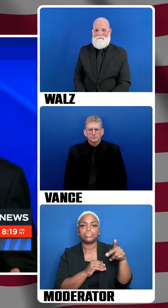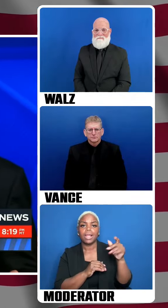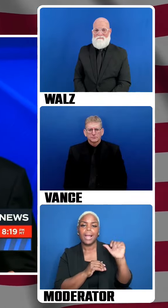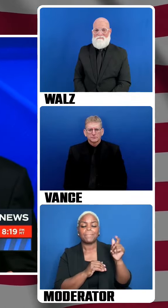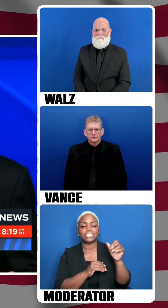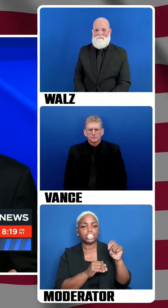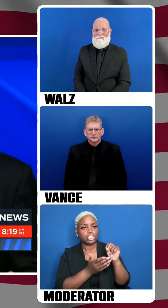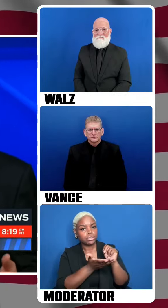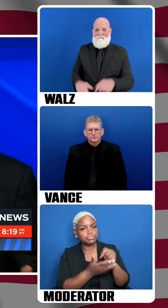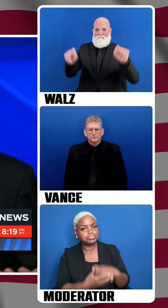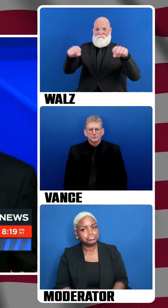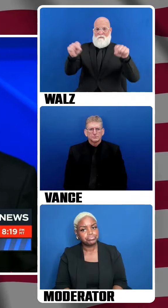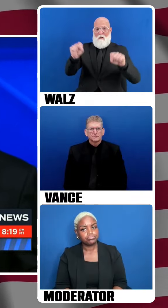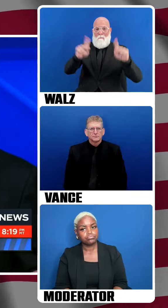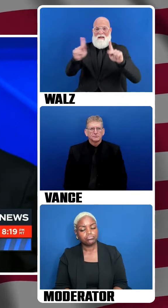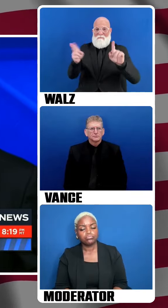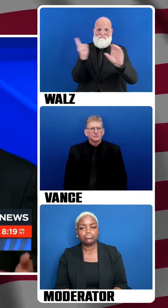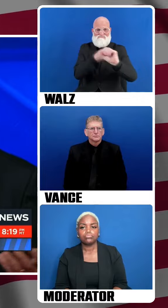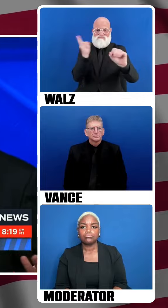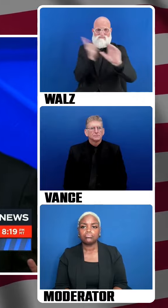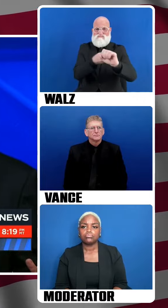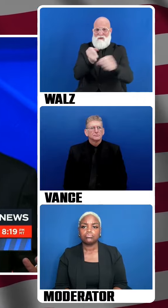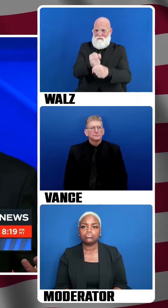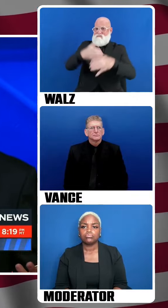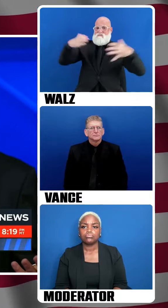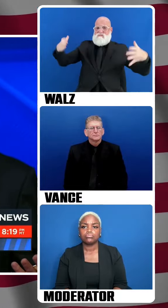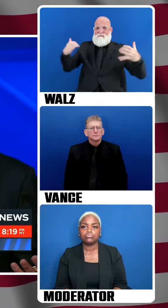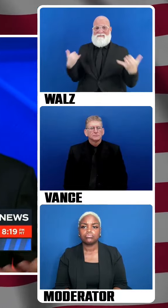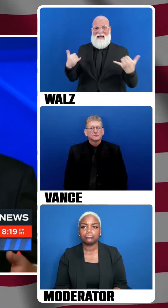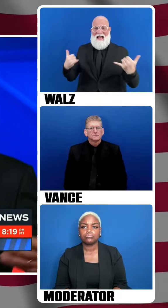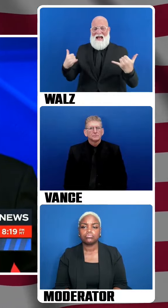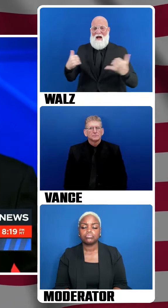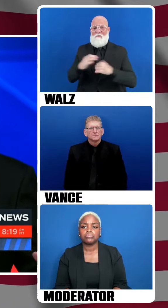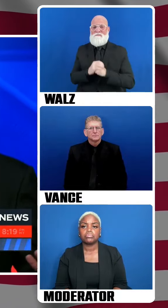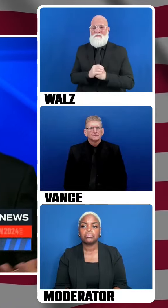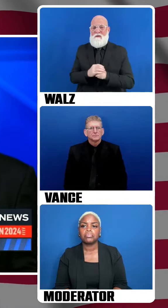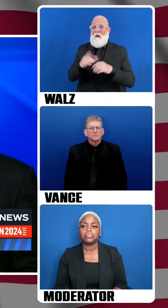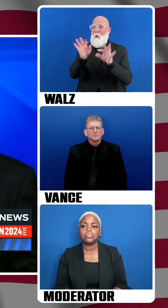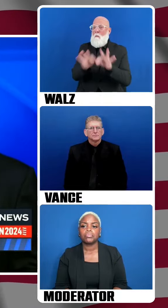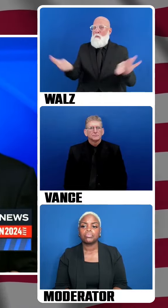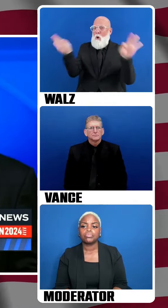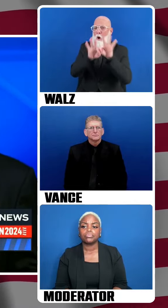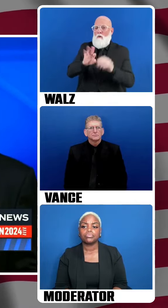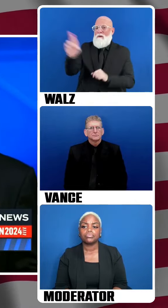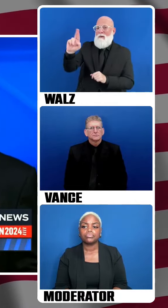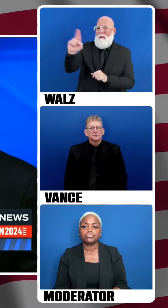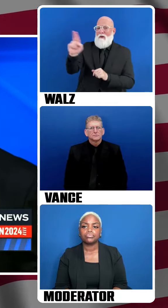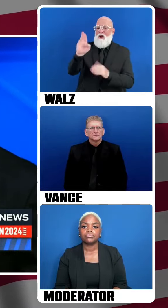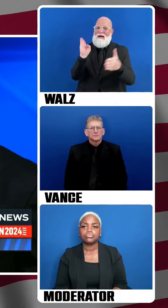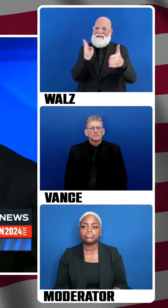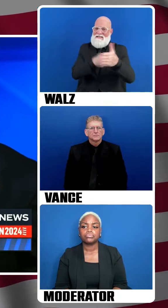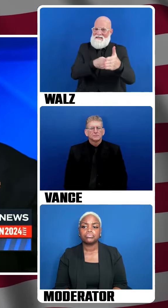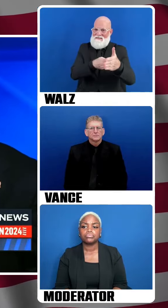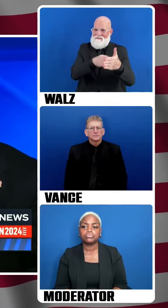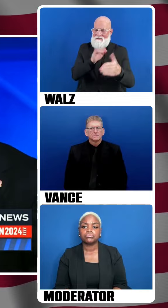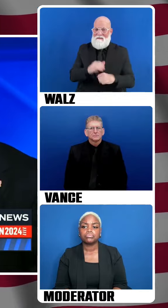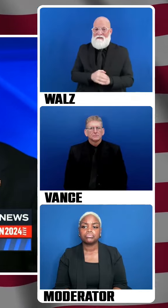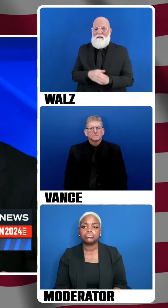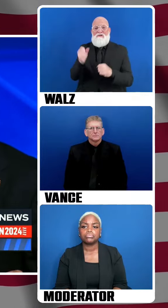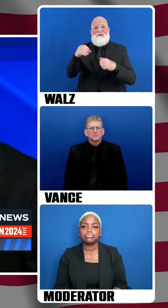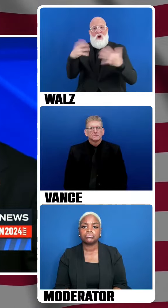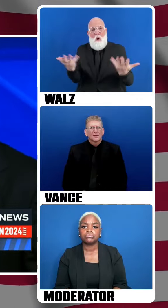individual mandate piece of this. And Republicans fought tooth and nail saying, well, Americans should be free to do this. Well, then what happens is... So you think the individual mandate's a good idea? You